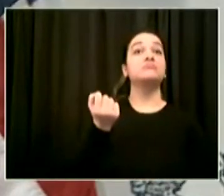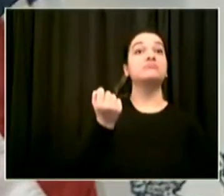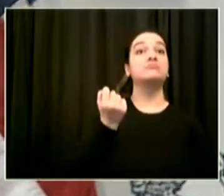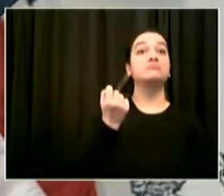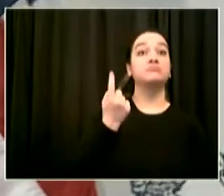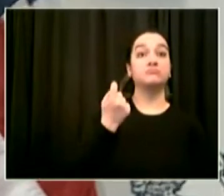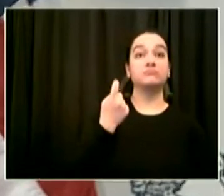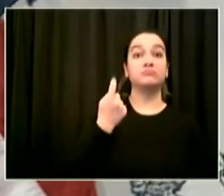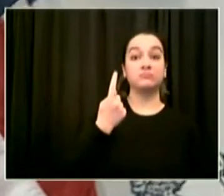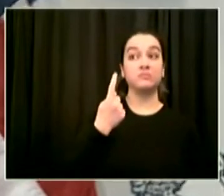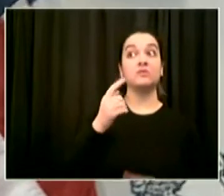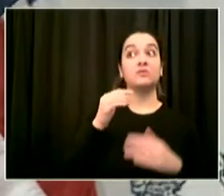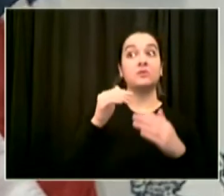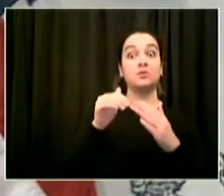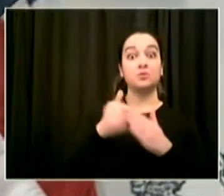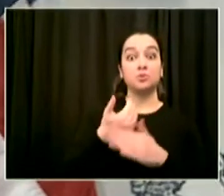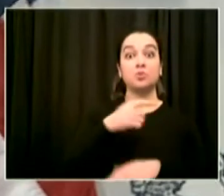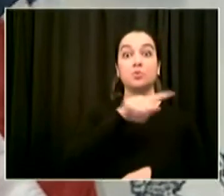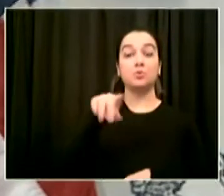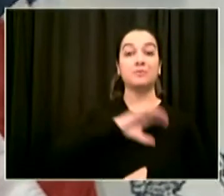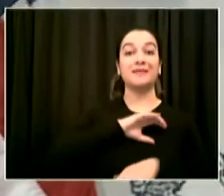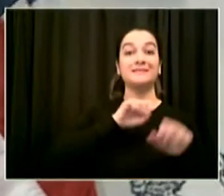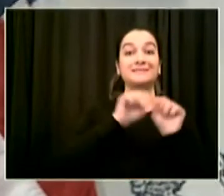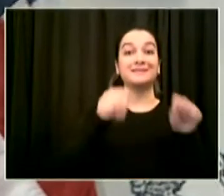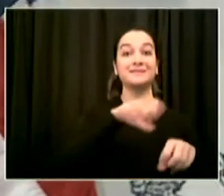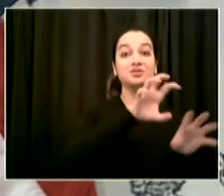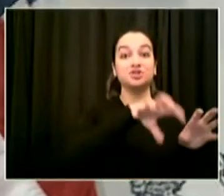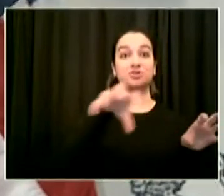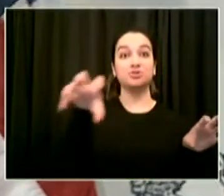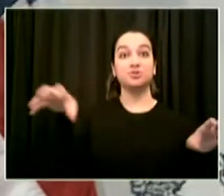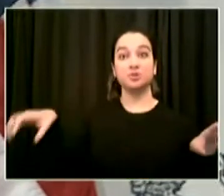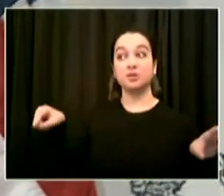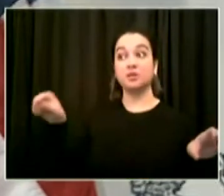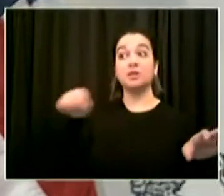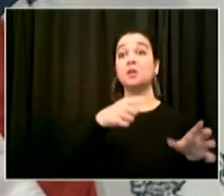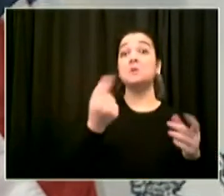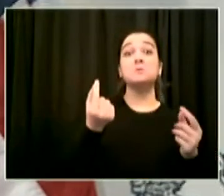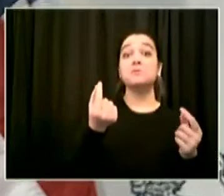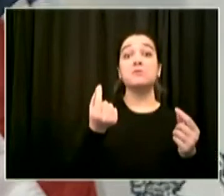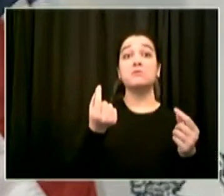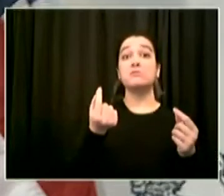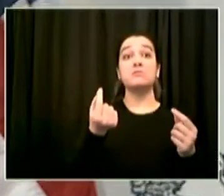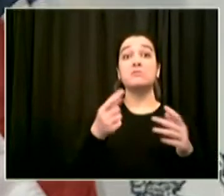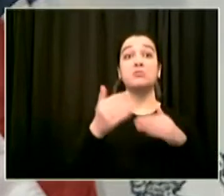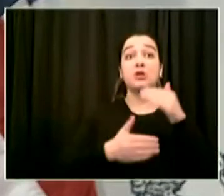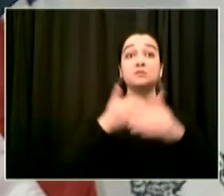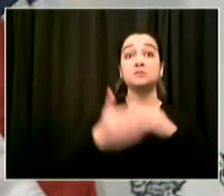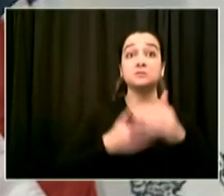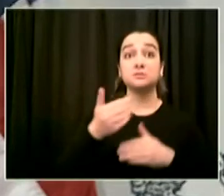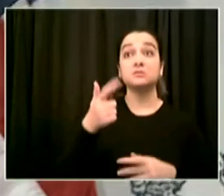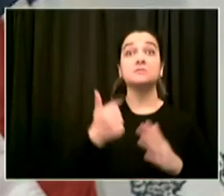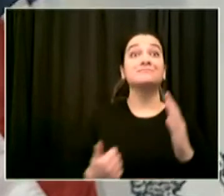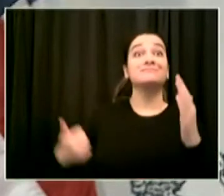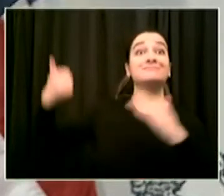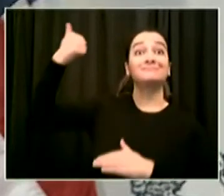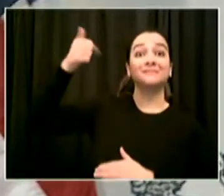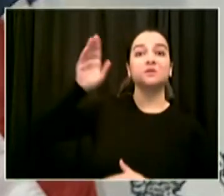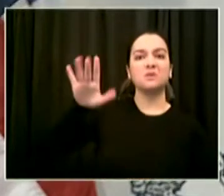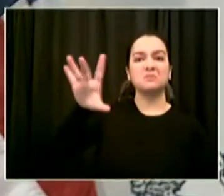commissioner sends between 3 and 5 names to the precinct council. So I'll use my own precinct just as an example.